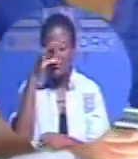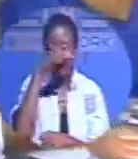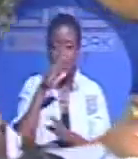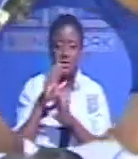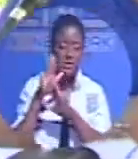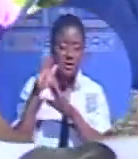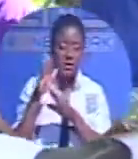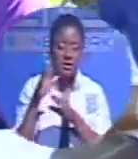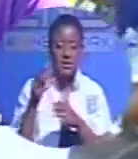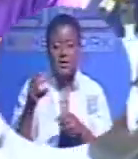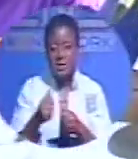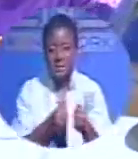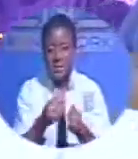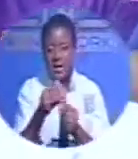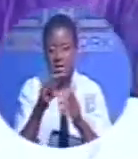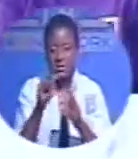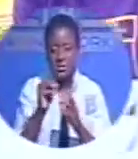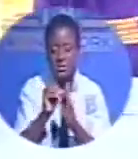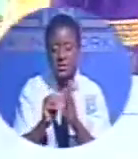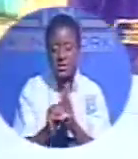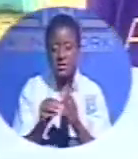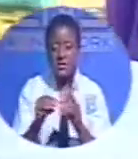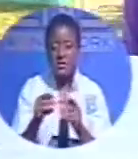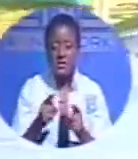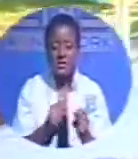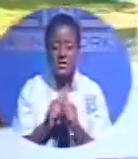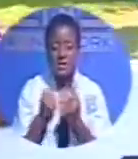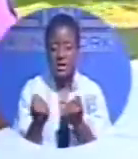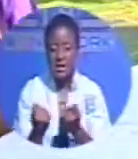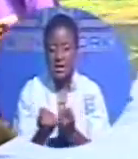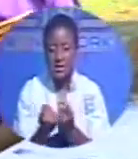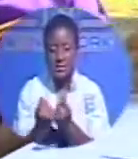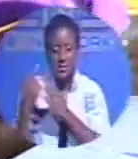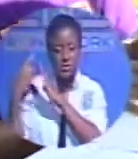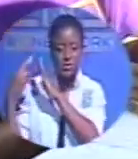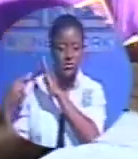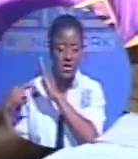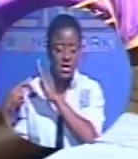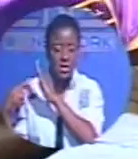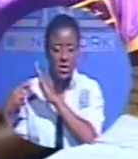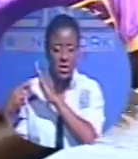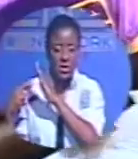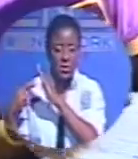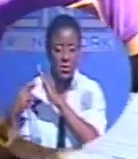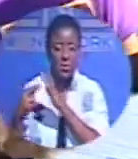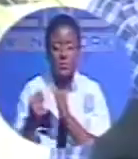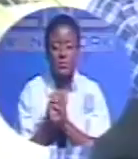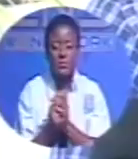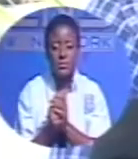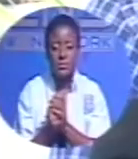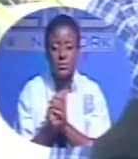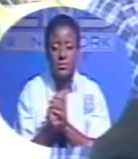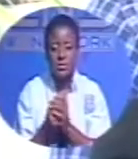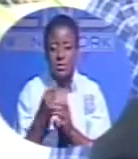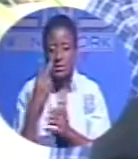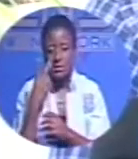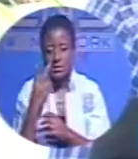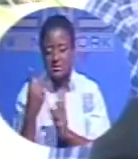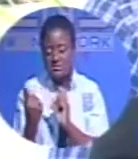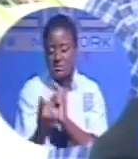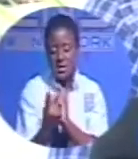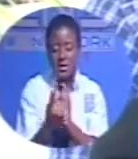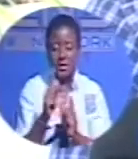management team on the radio, came up with these ideas. Let's mark the parks we're going to go to. Let's feel the people out, send a crew